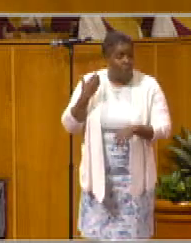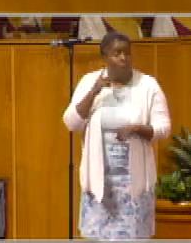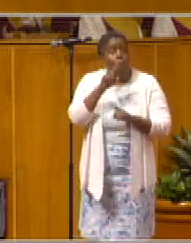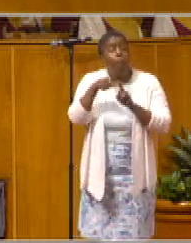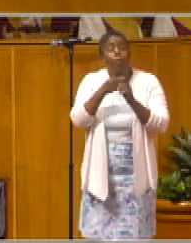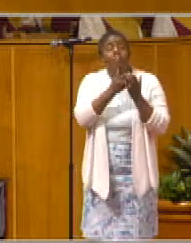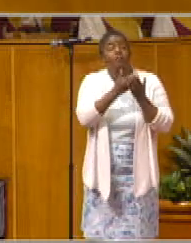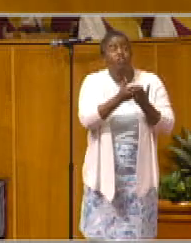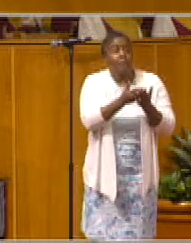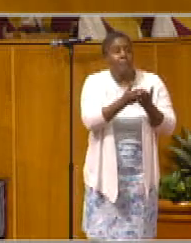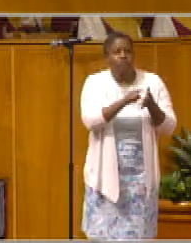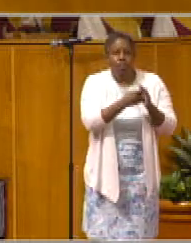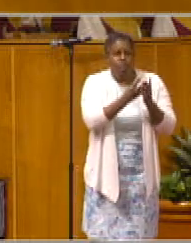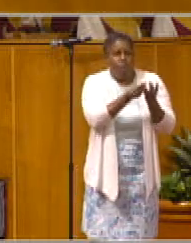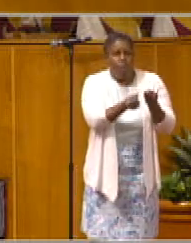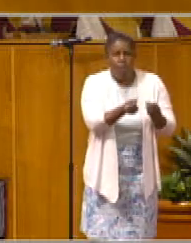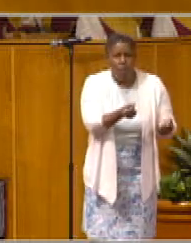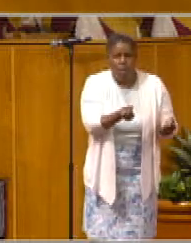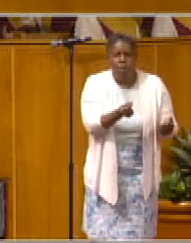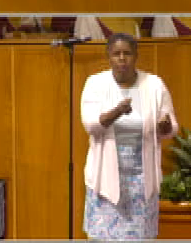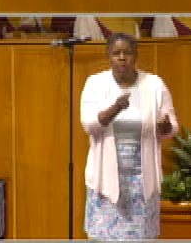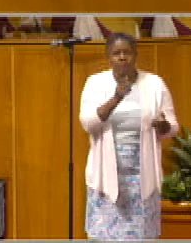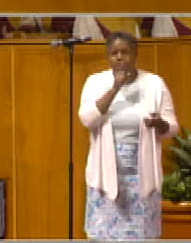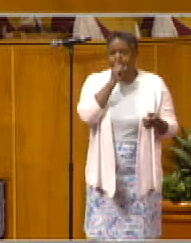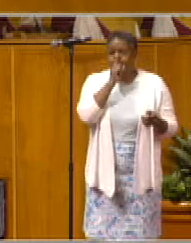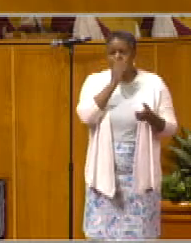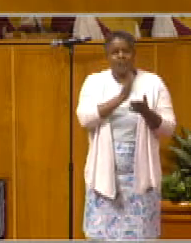falling apart, you lose your appetite.